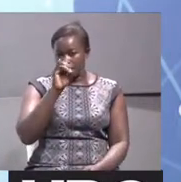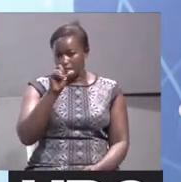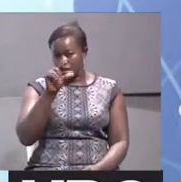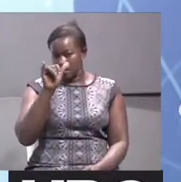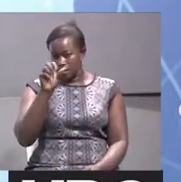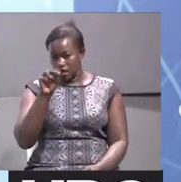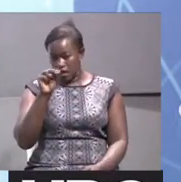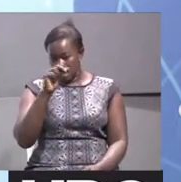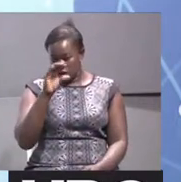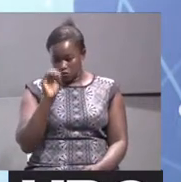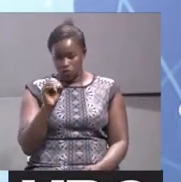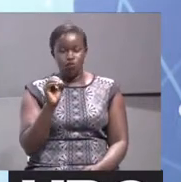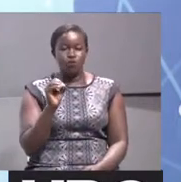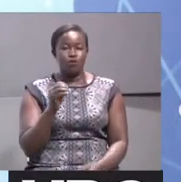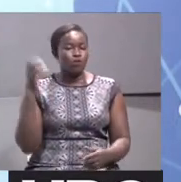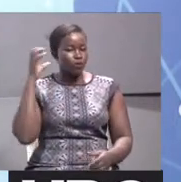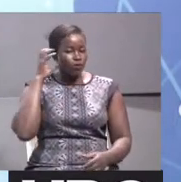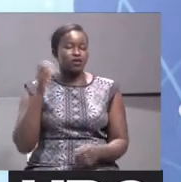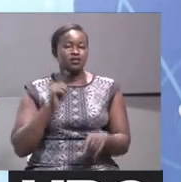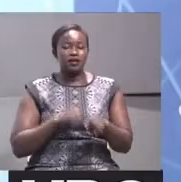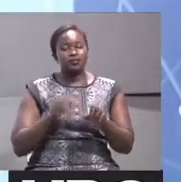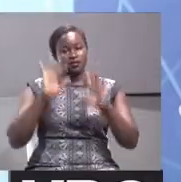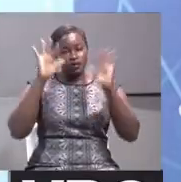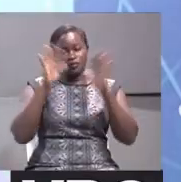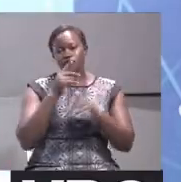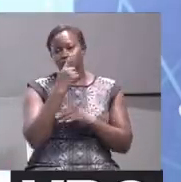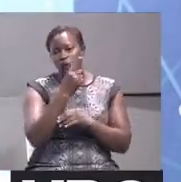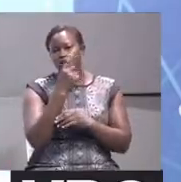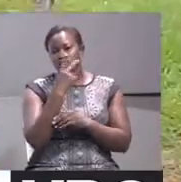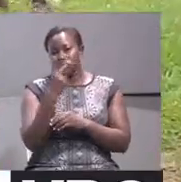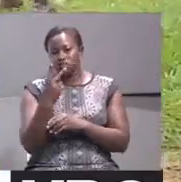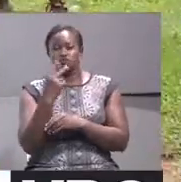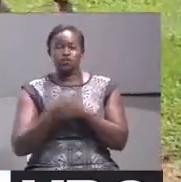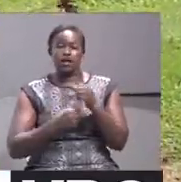years celebrations of the school.